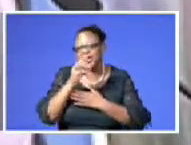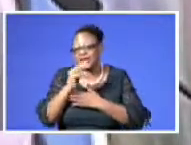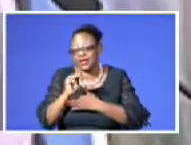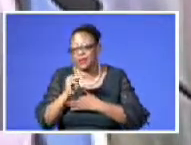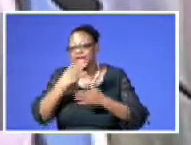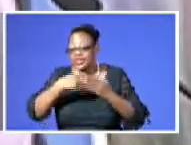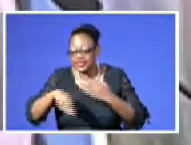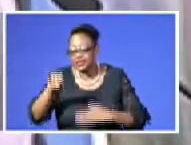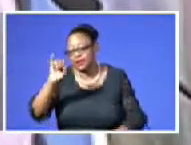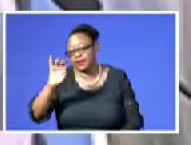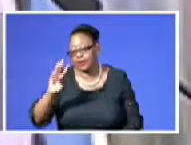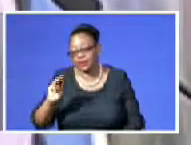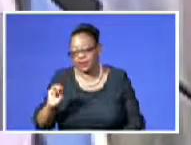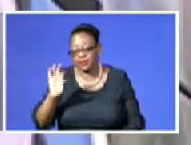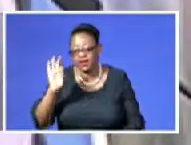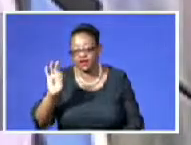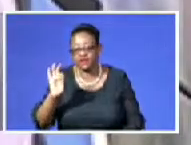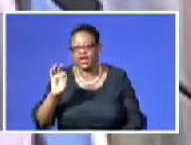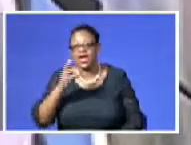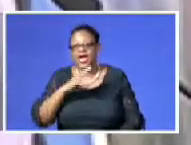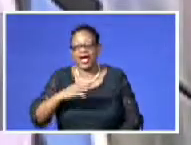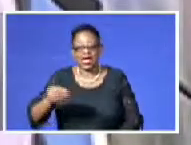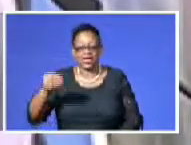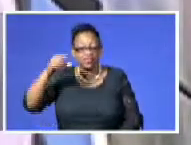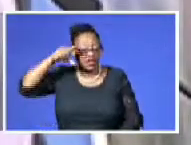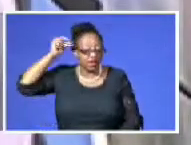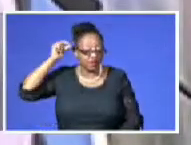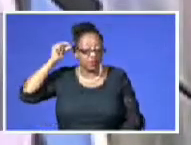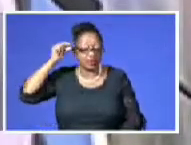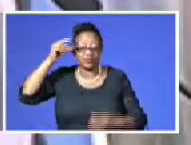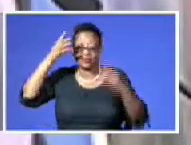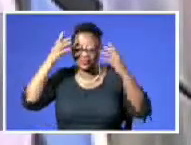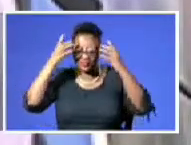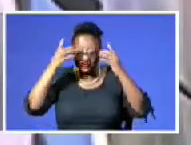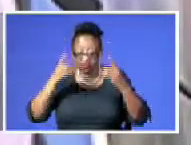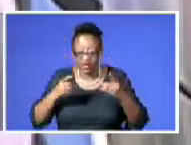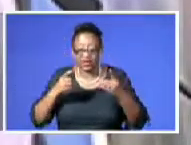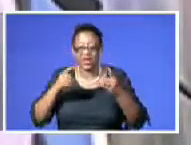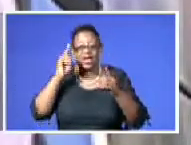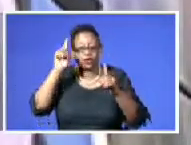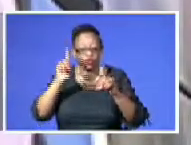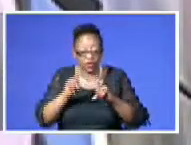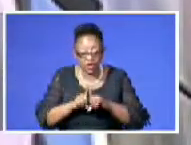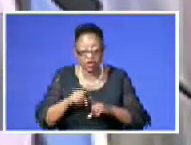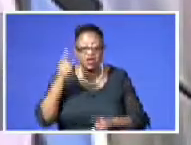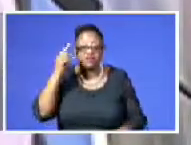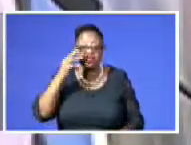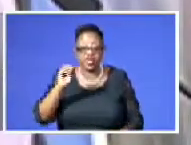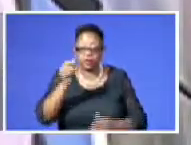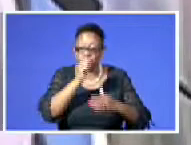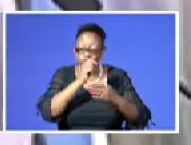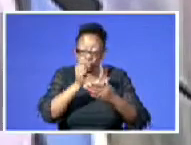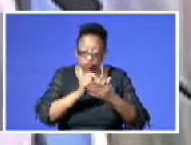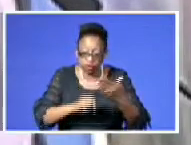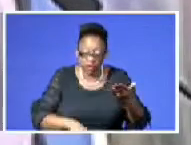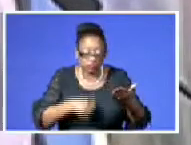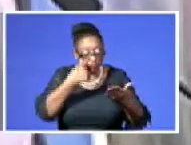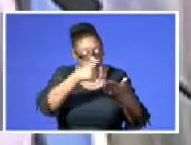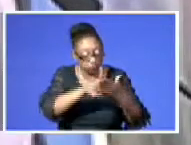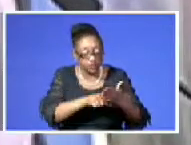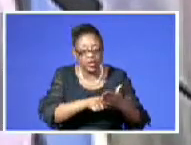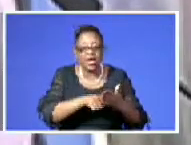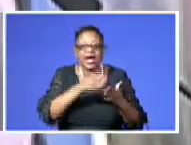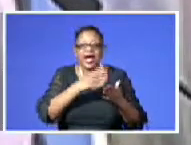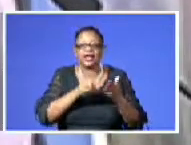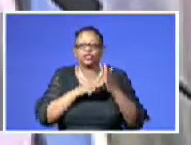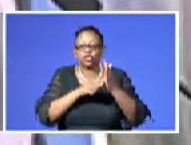to the IMF. The government has agreed for the IMF to publish this letter and for the